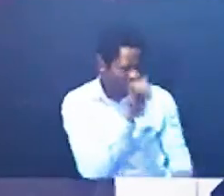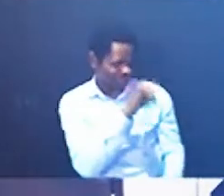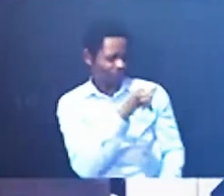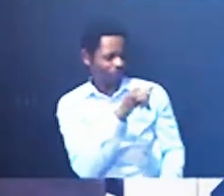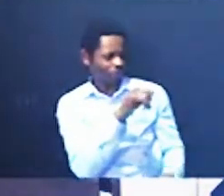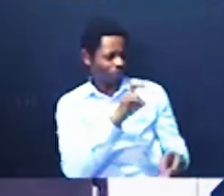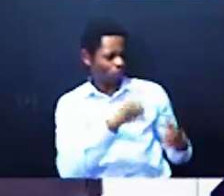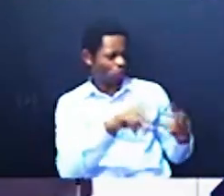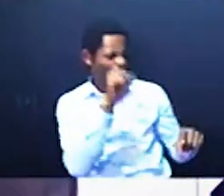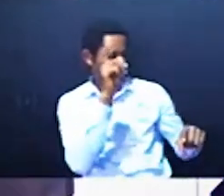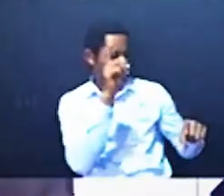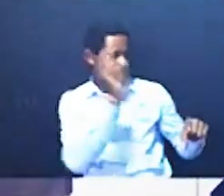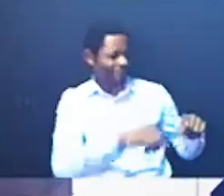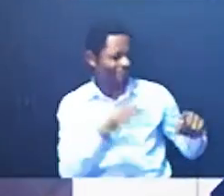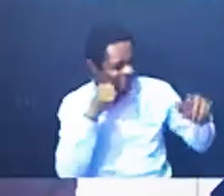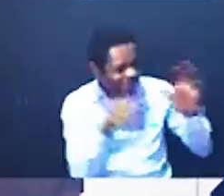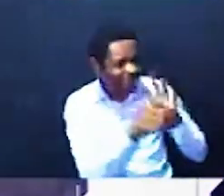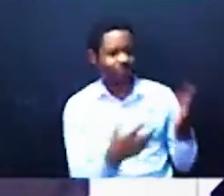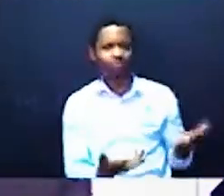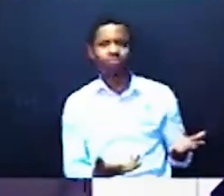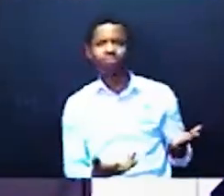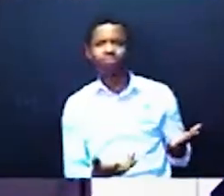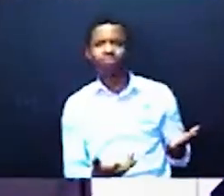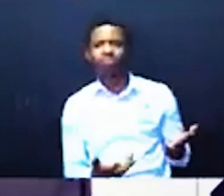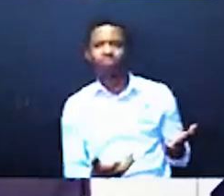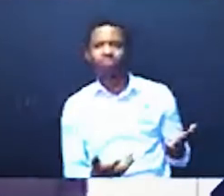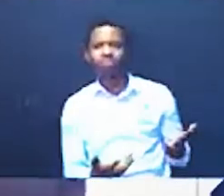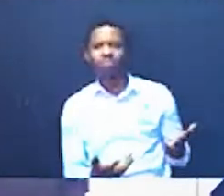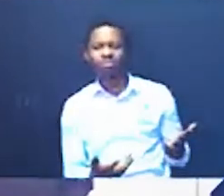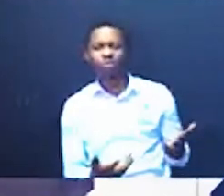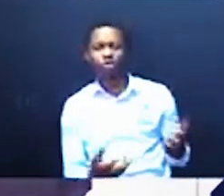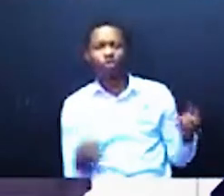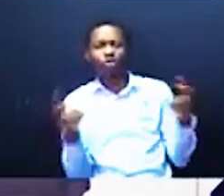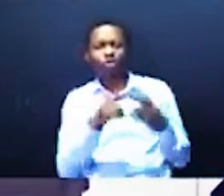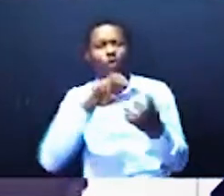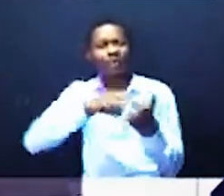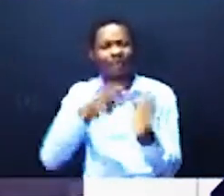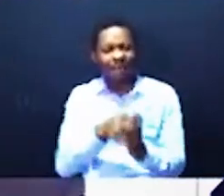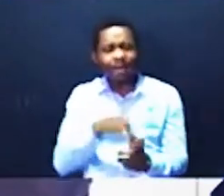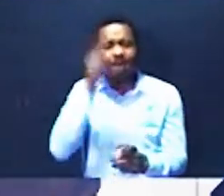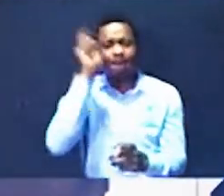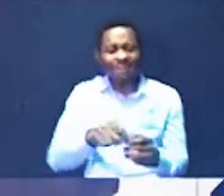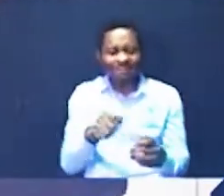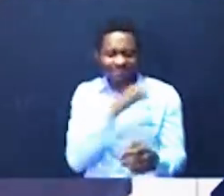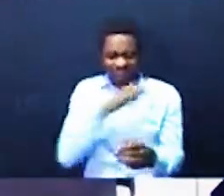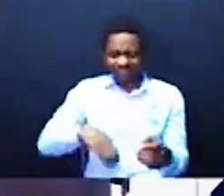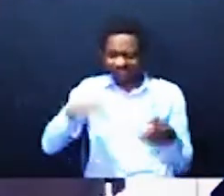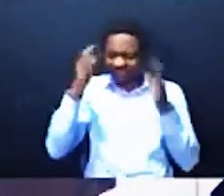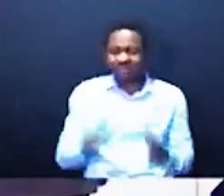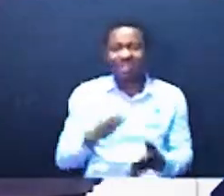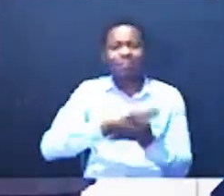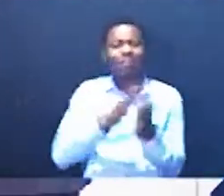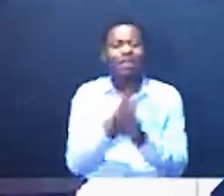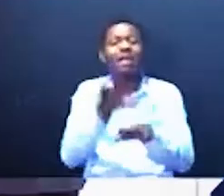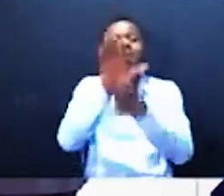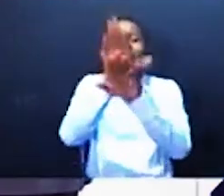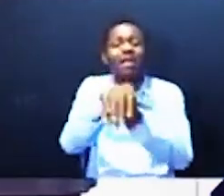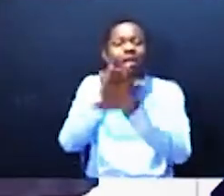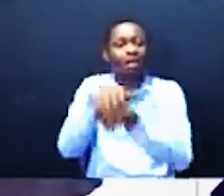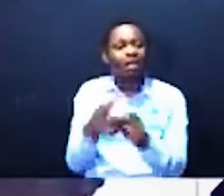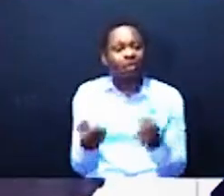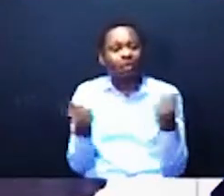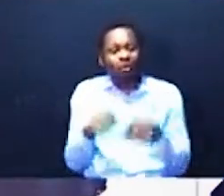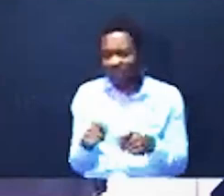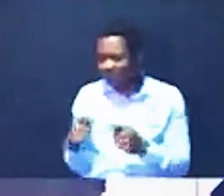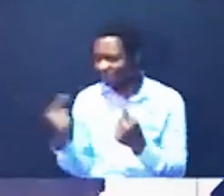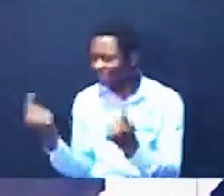honor. So he is saying that. Should Christians be pretenders when sinners are so real?